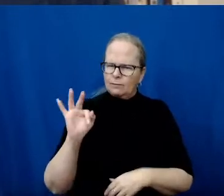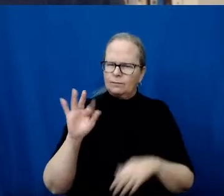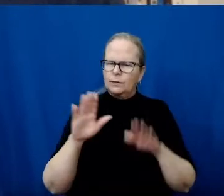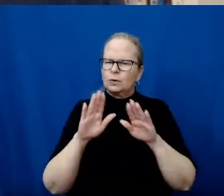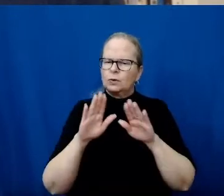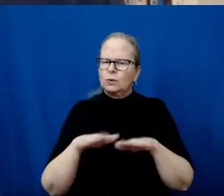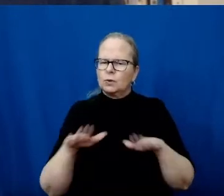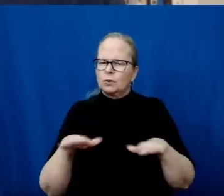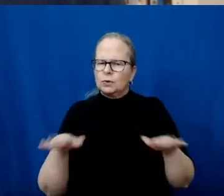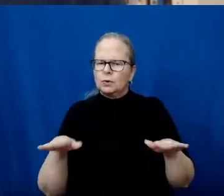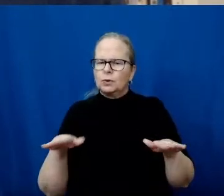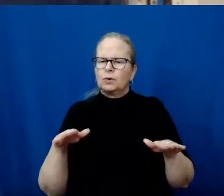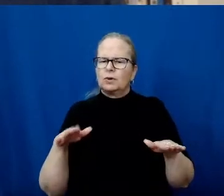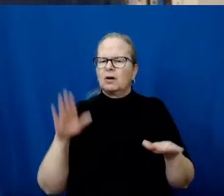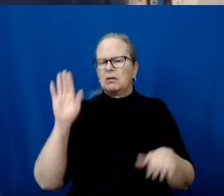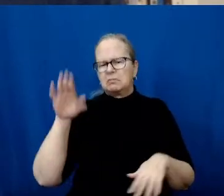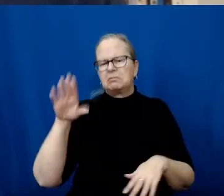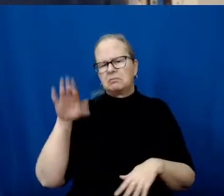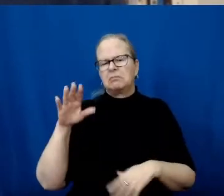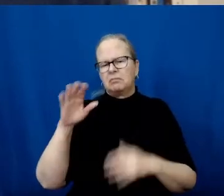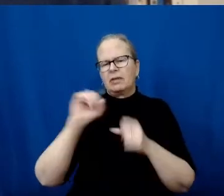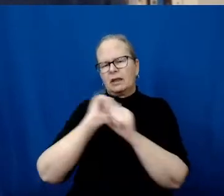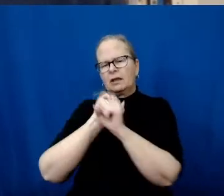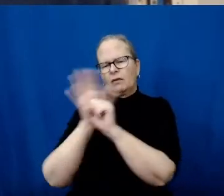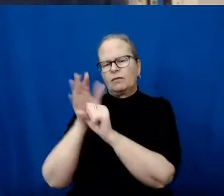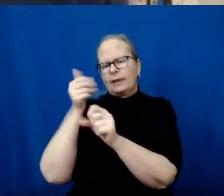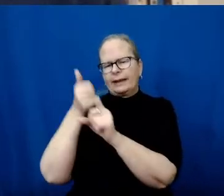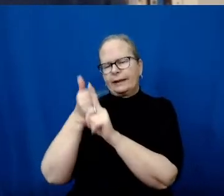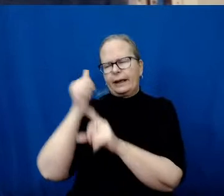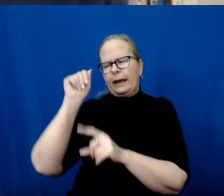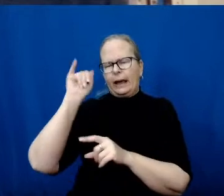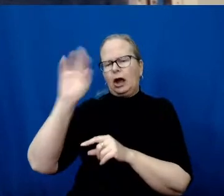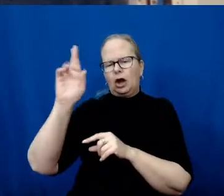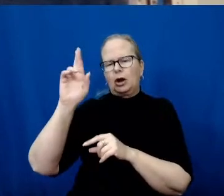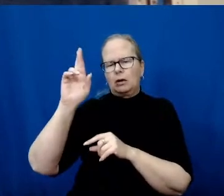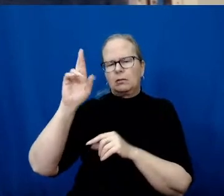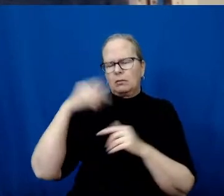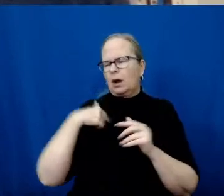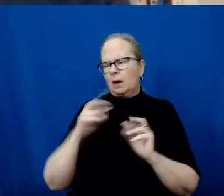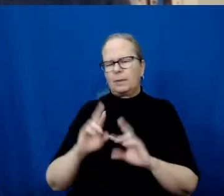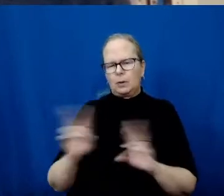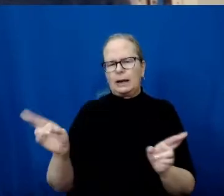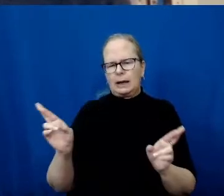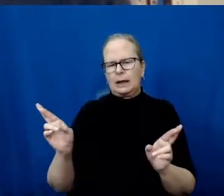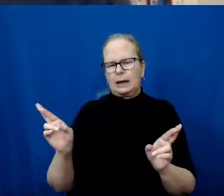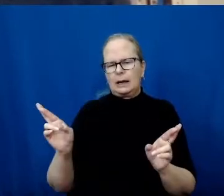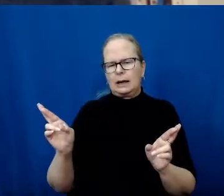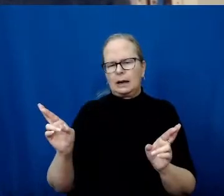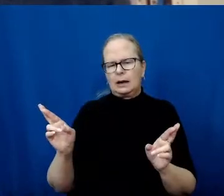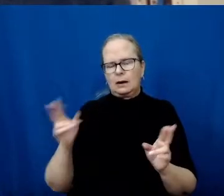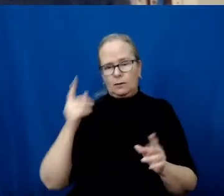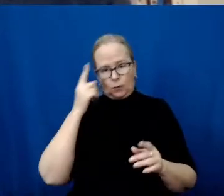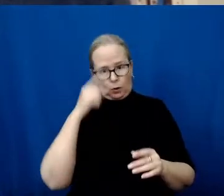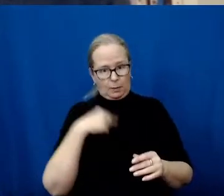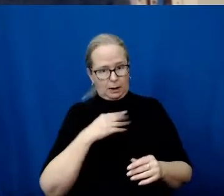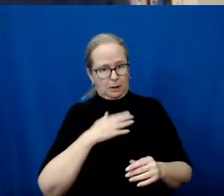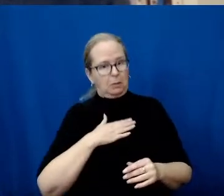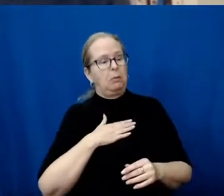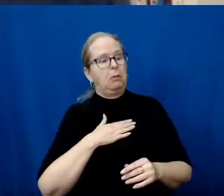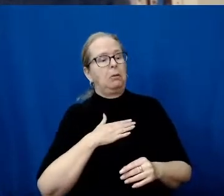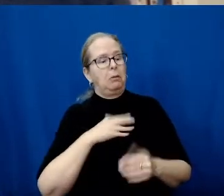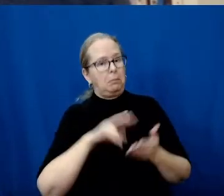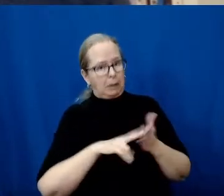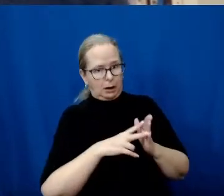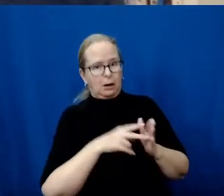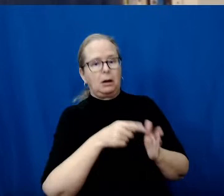and we are prepared, it seems to me that that would be exceptionally helpful. Of then it's not a scary unknown.